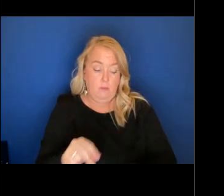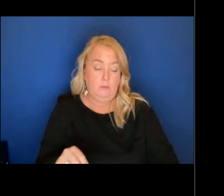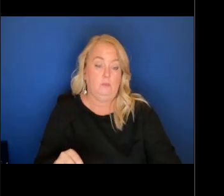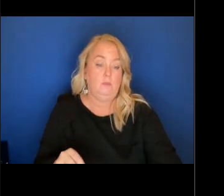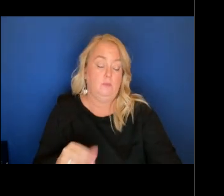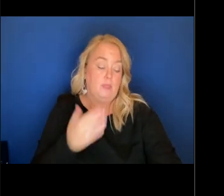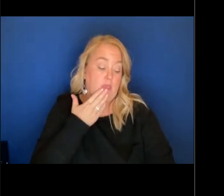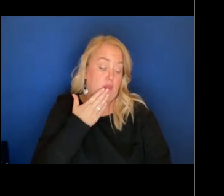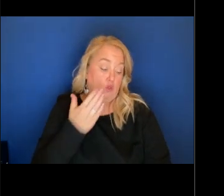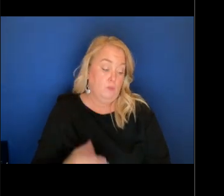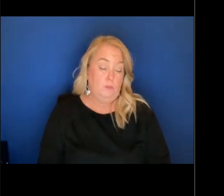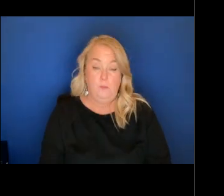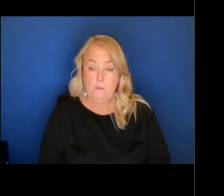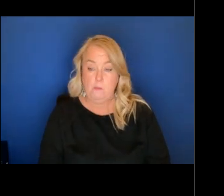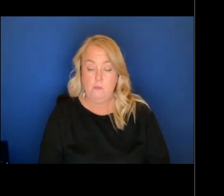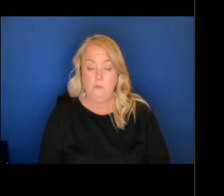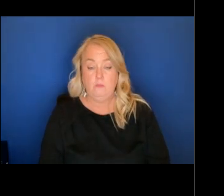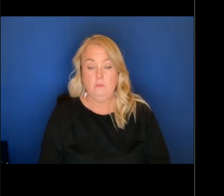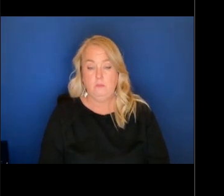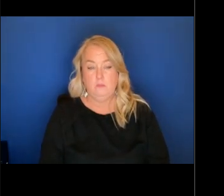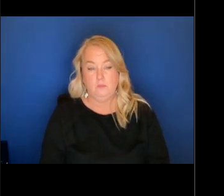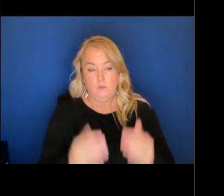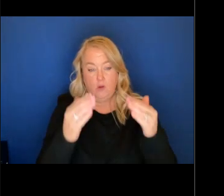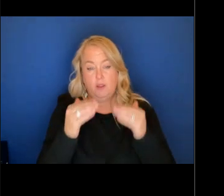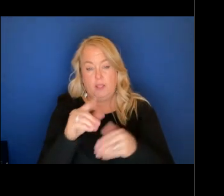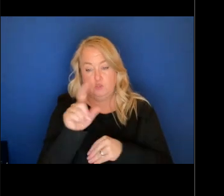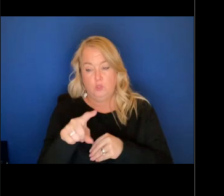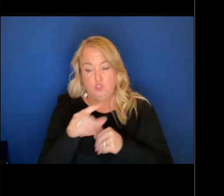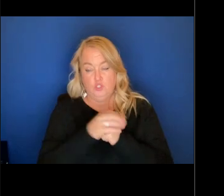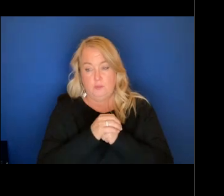Thank you. Our next question